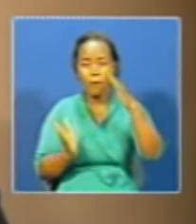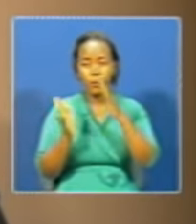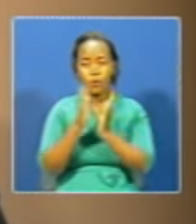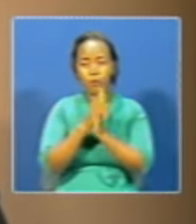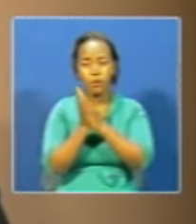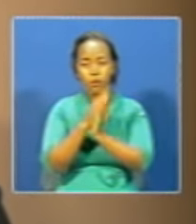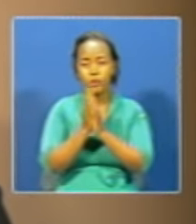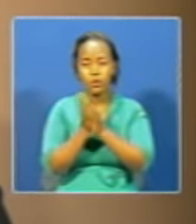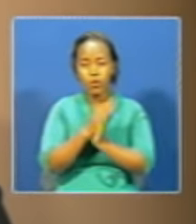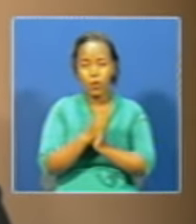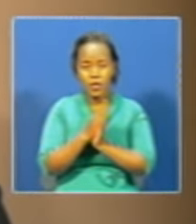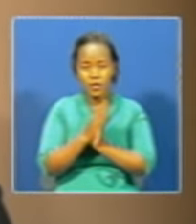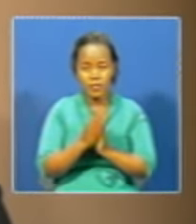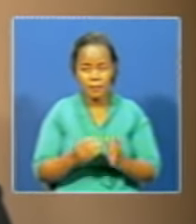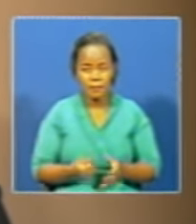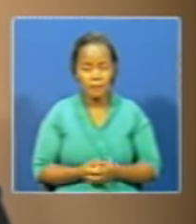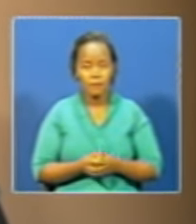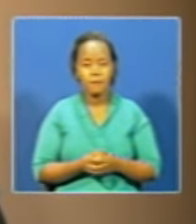broadcast.